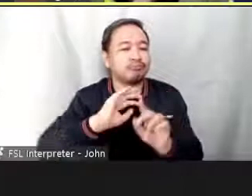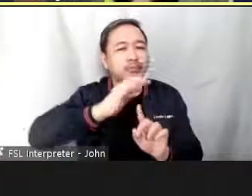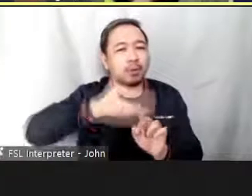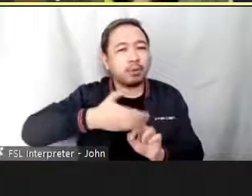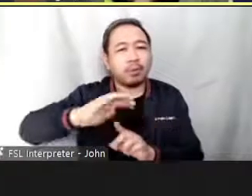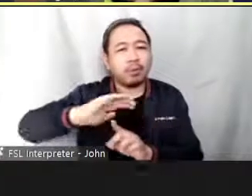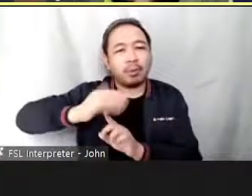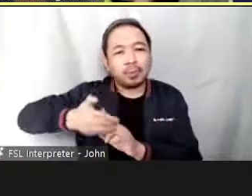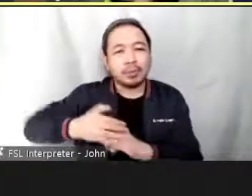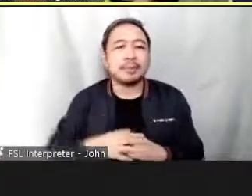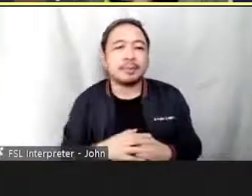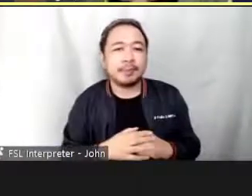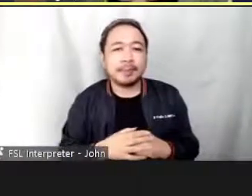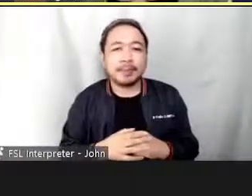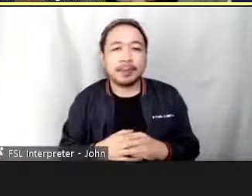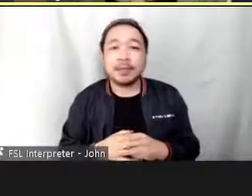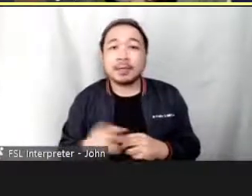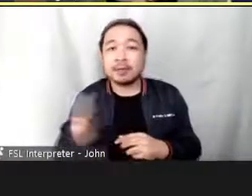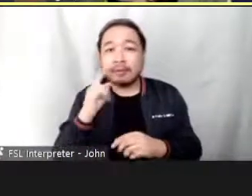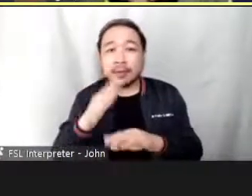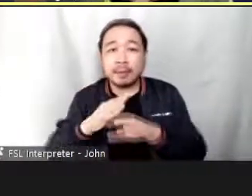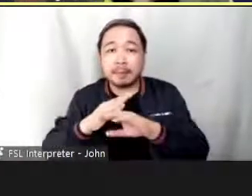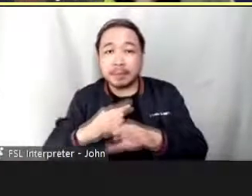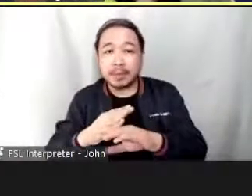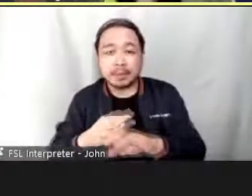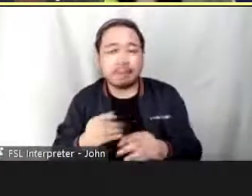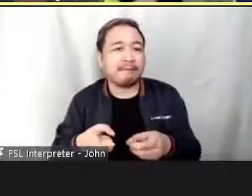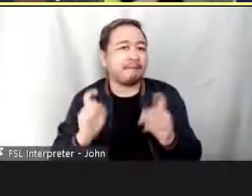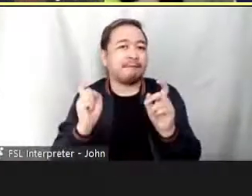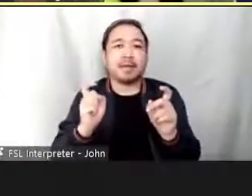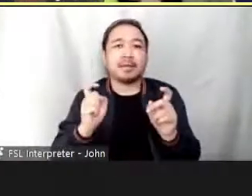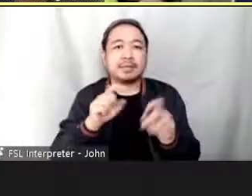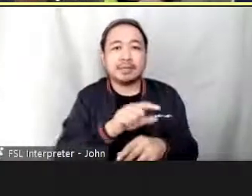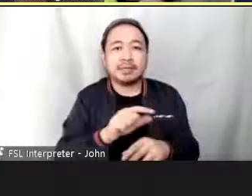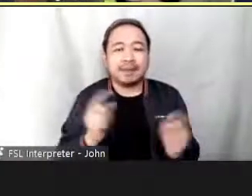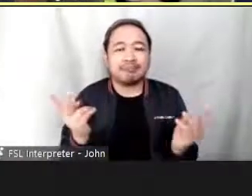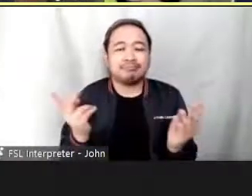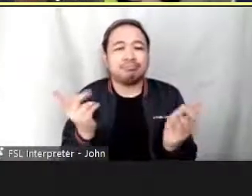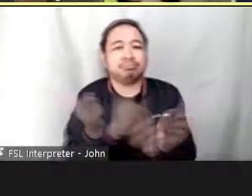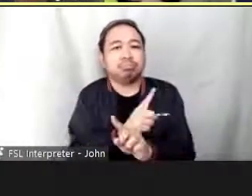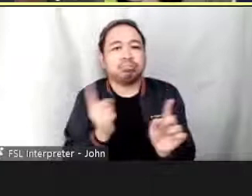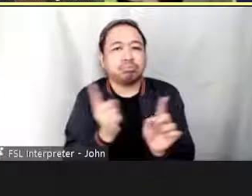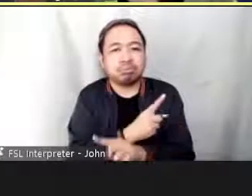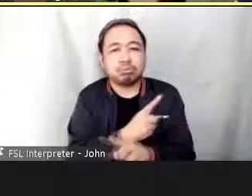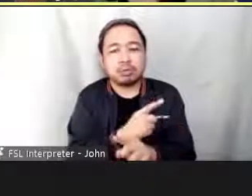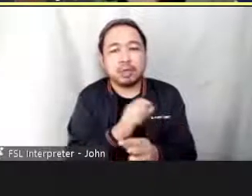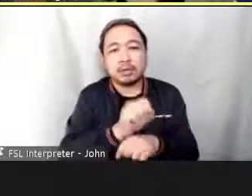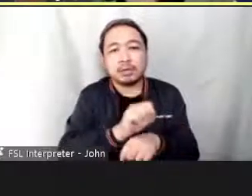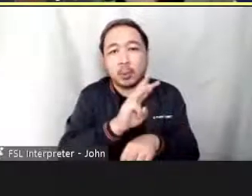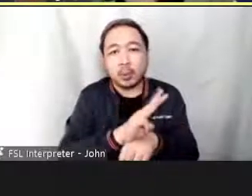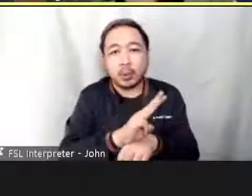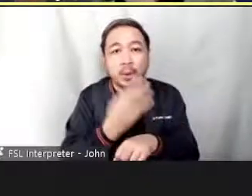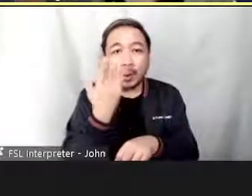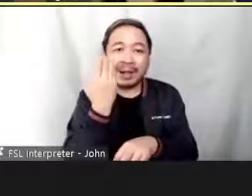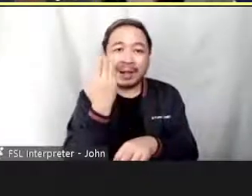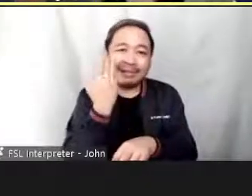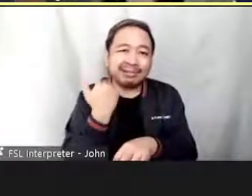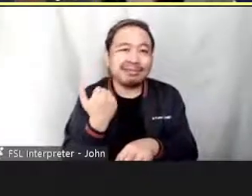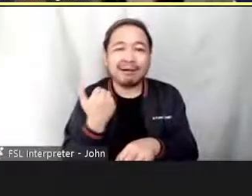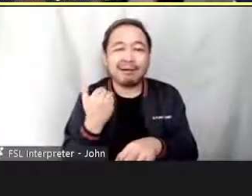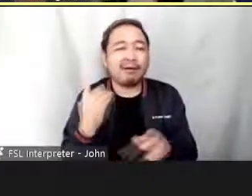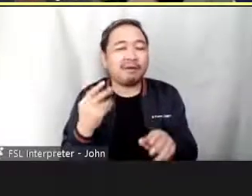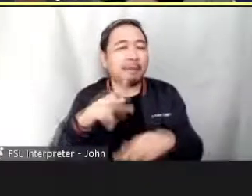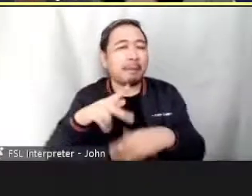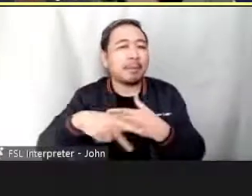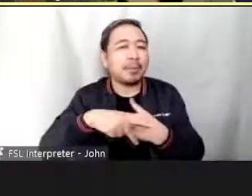we have the fast turnover of social workers due to lack of security of tenure, and most LSWDOs are burdened